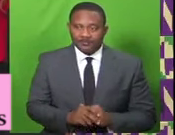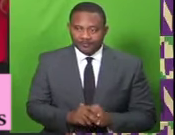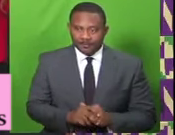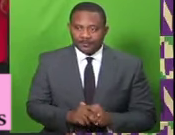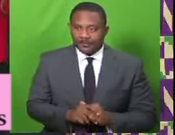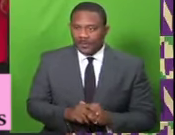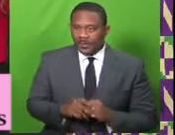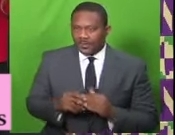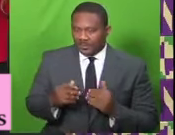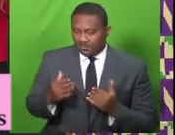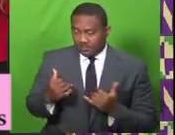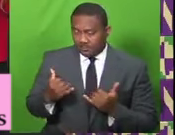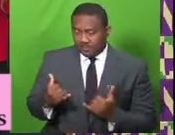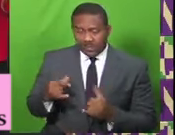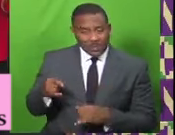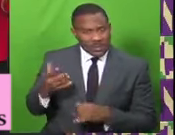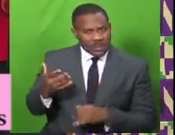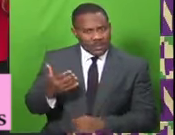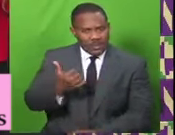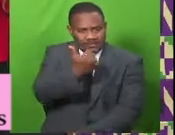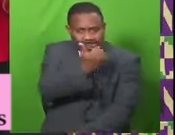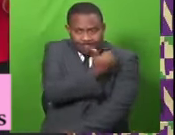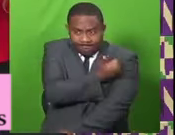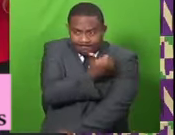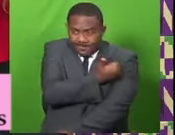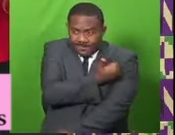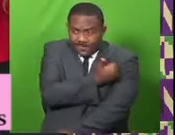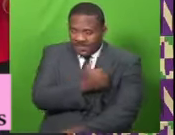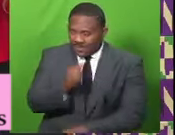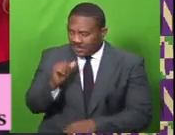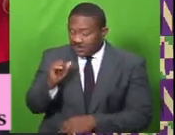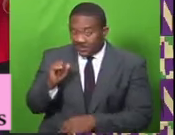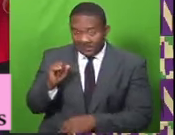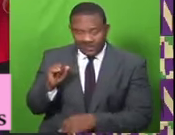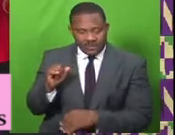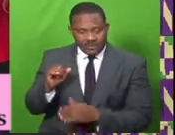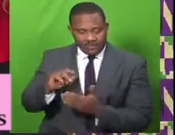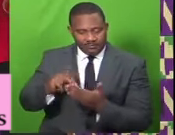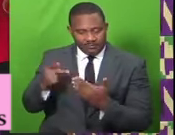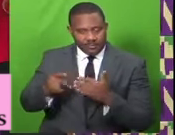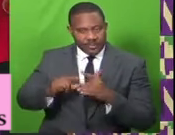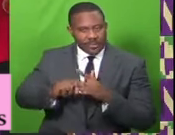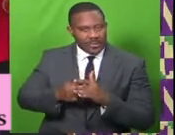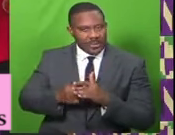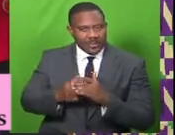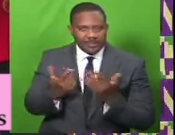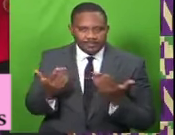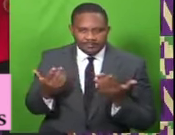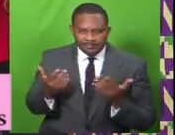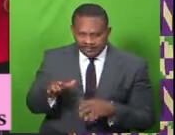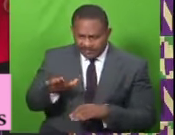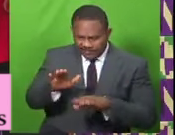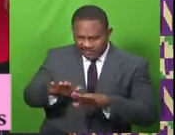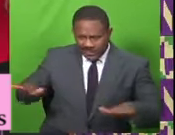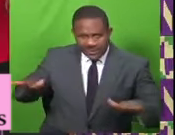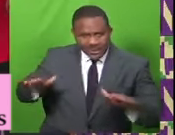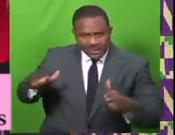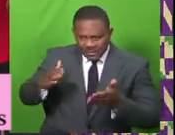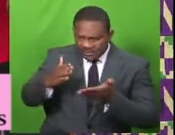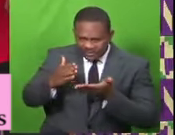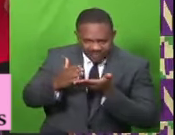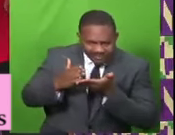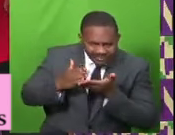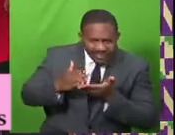children are vaccinated once this program begins. No child should be denied access